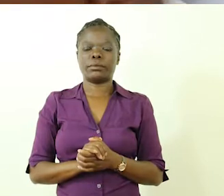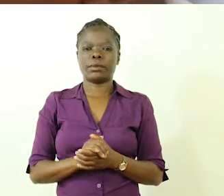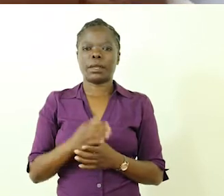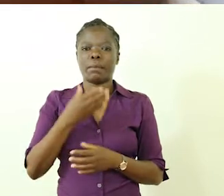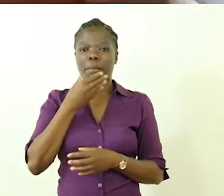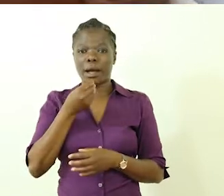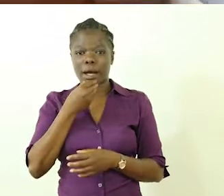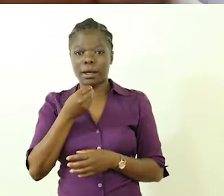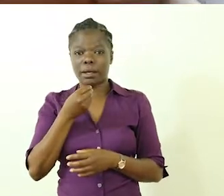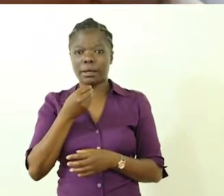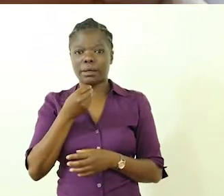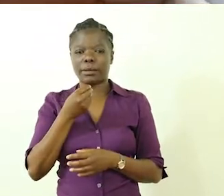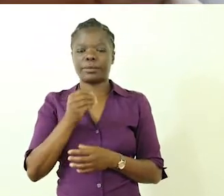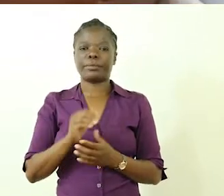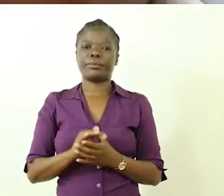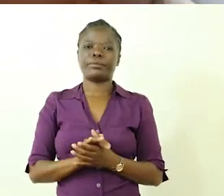Baba.